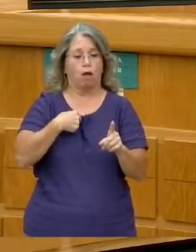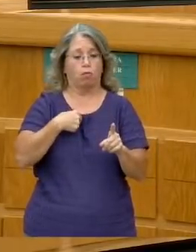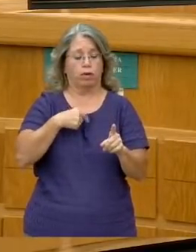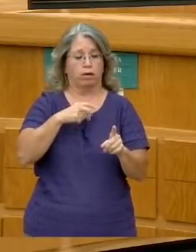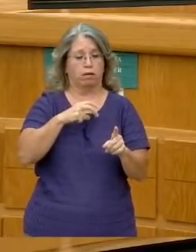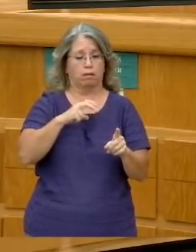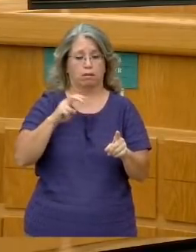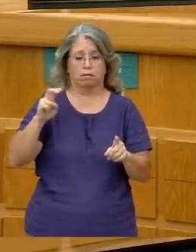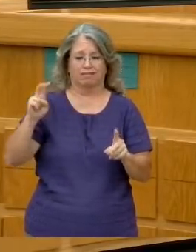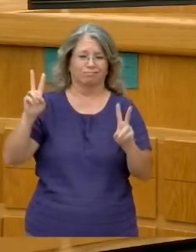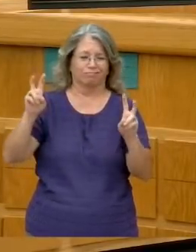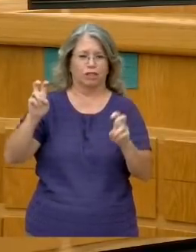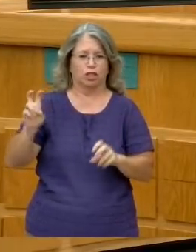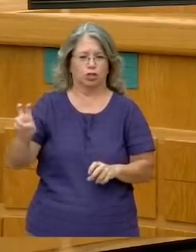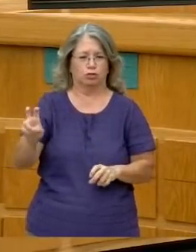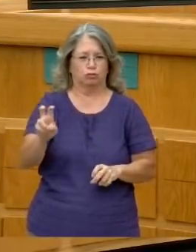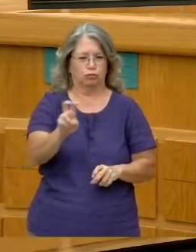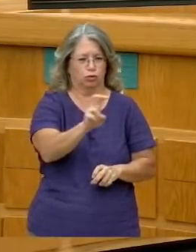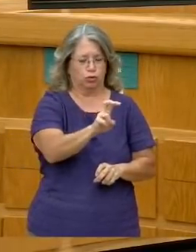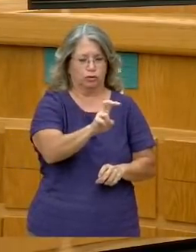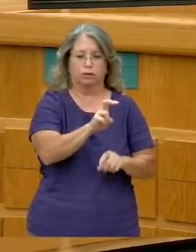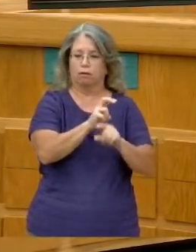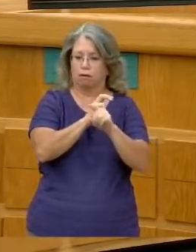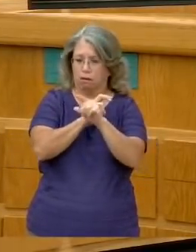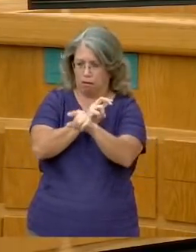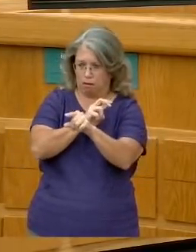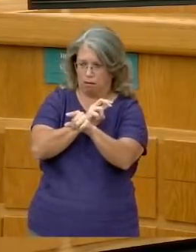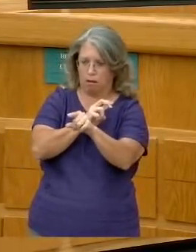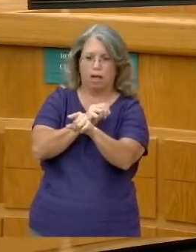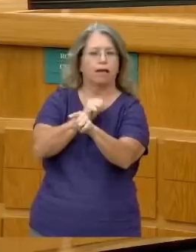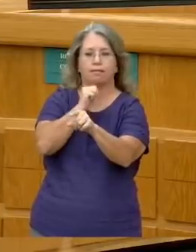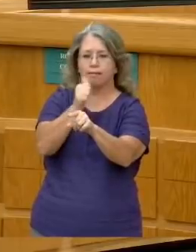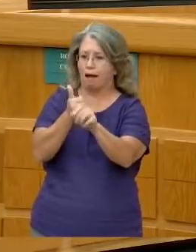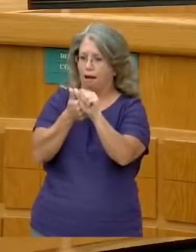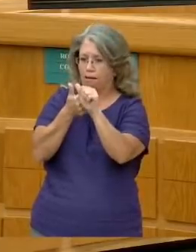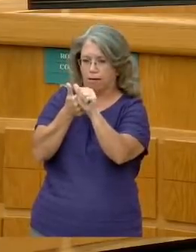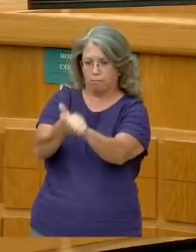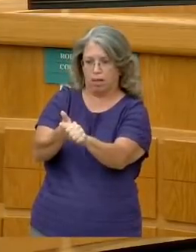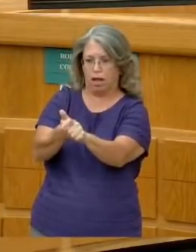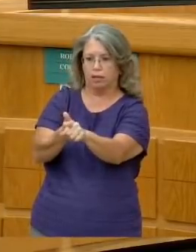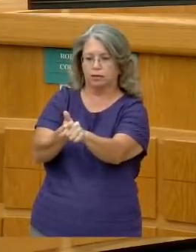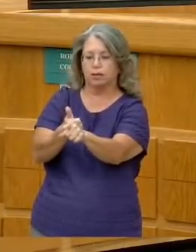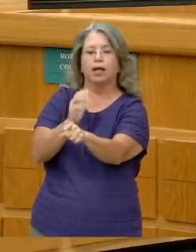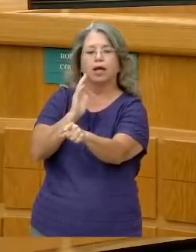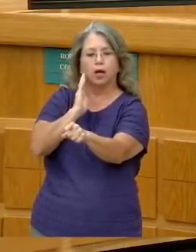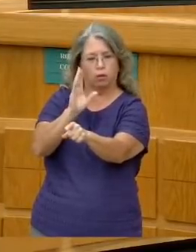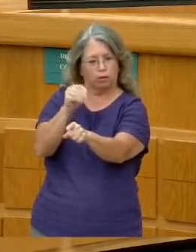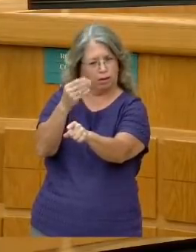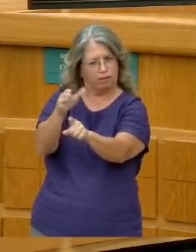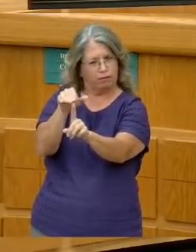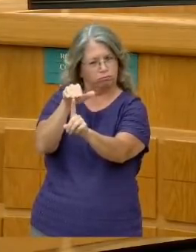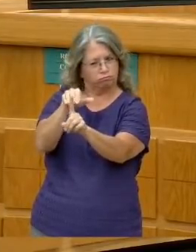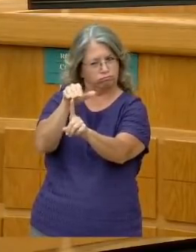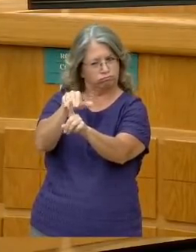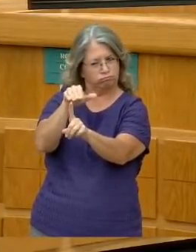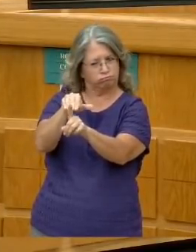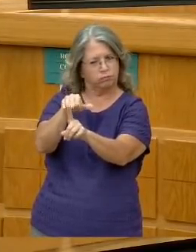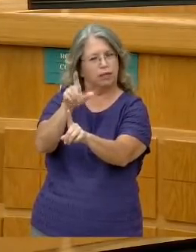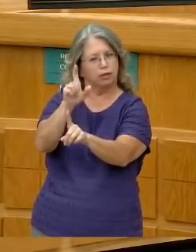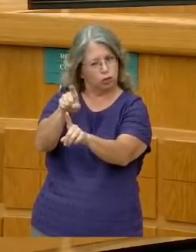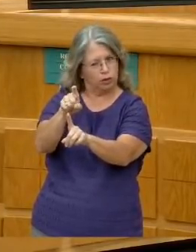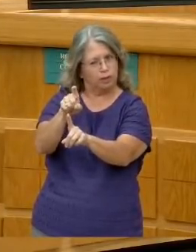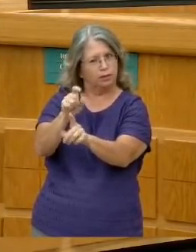tour, for those that we don't find in compliance, we'll give them a little reminder that they need to be in